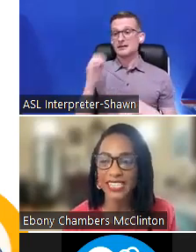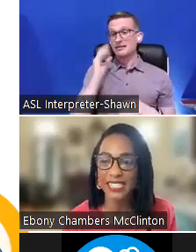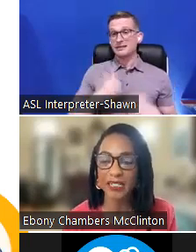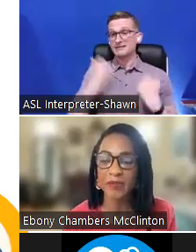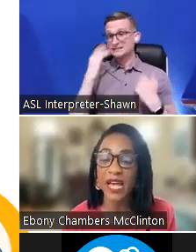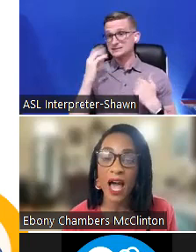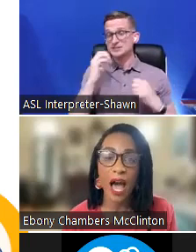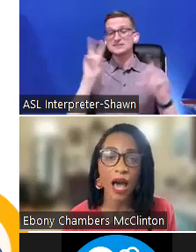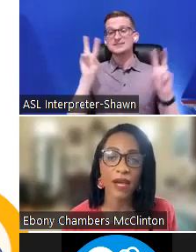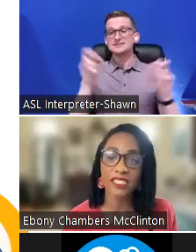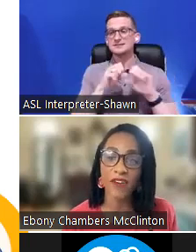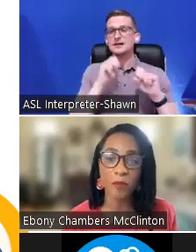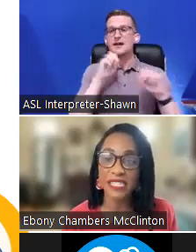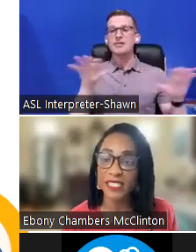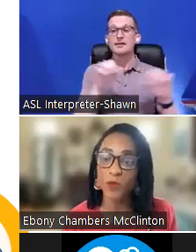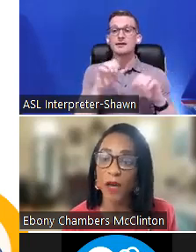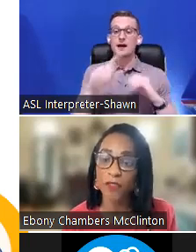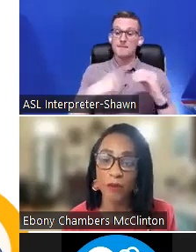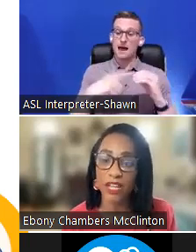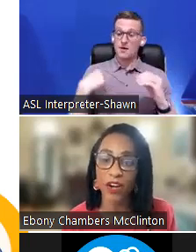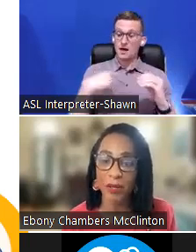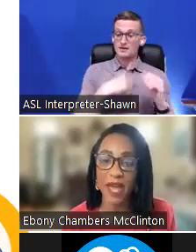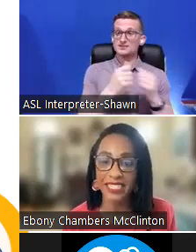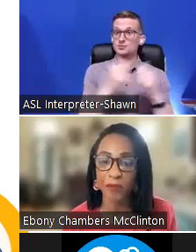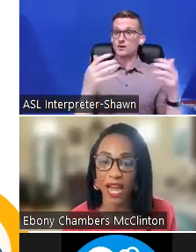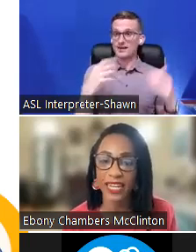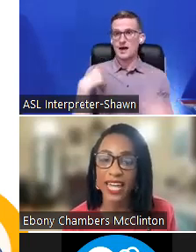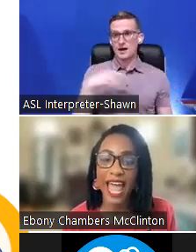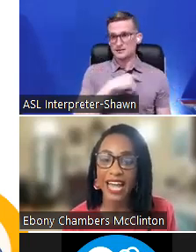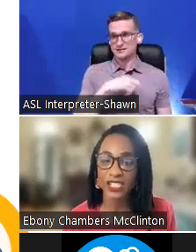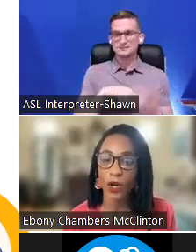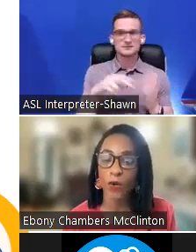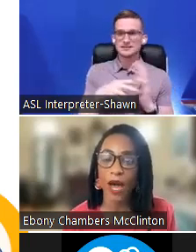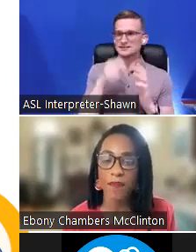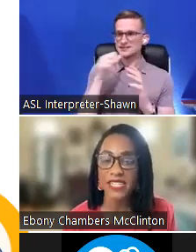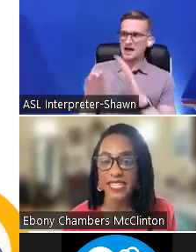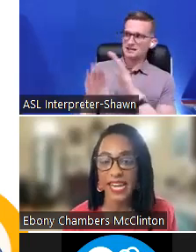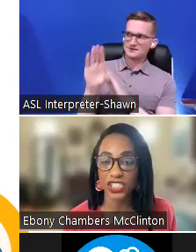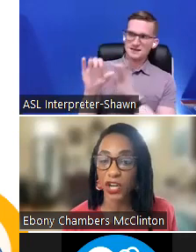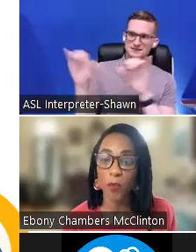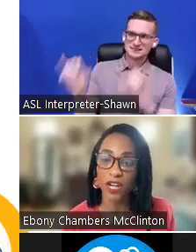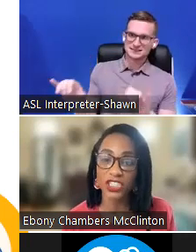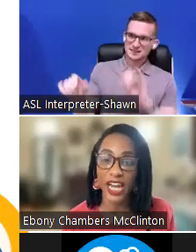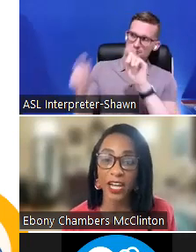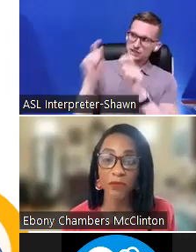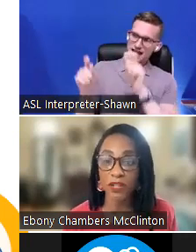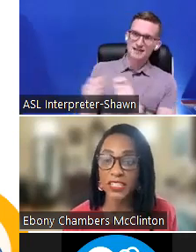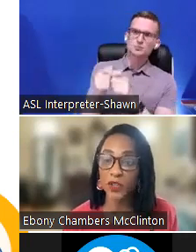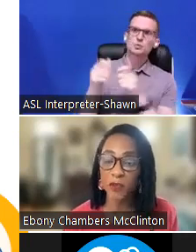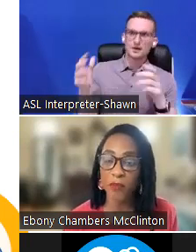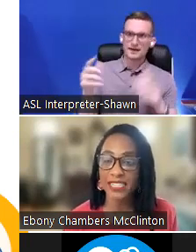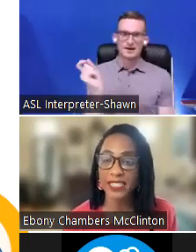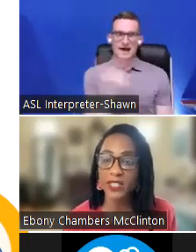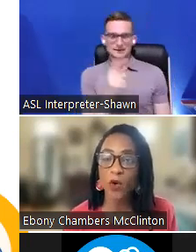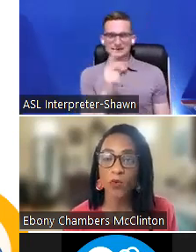creating systems and developing systems without those that are impacted by it. And so this engages in co-production and